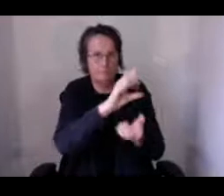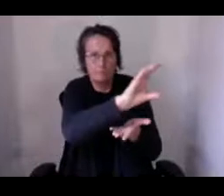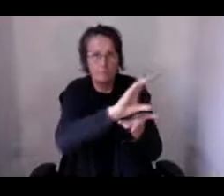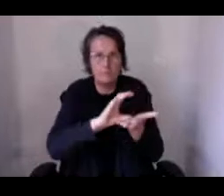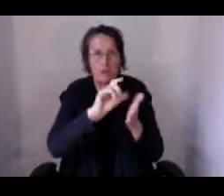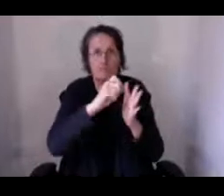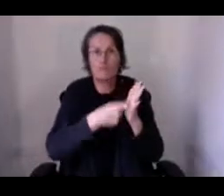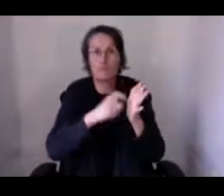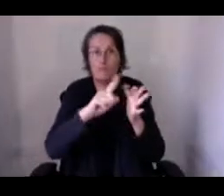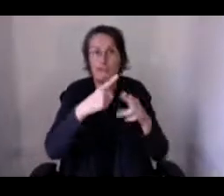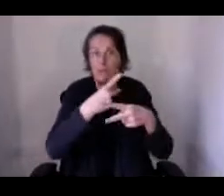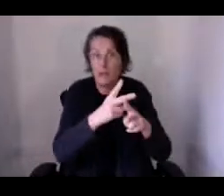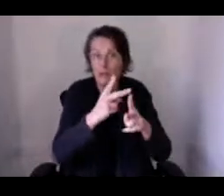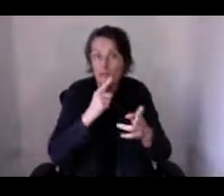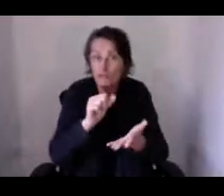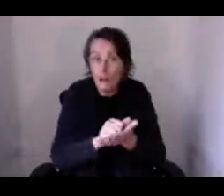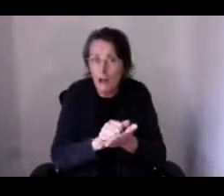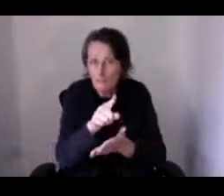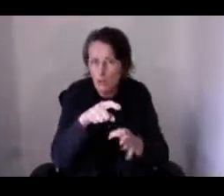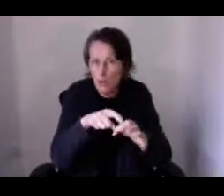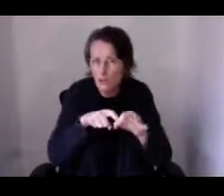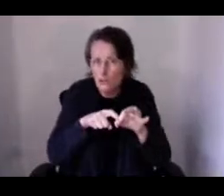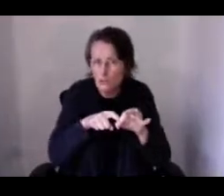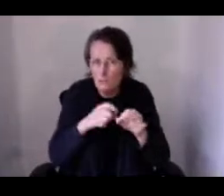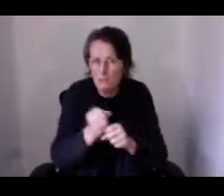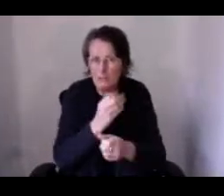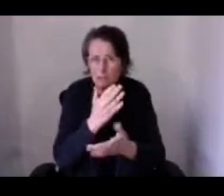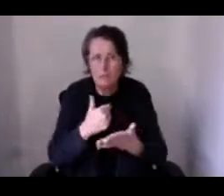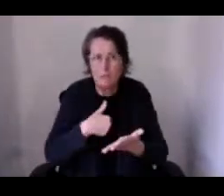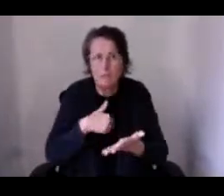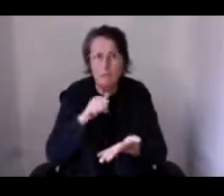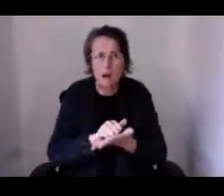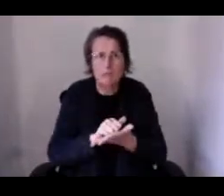Is that your question, Raymond? Did you want to clarify?